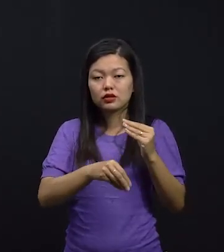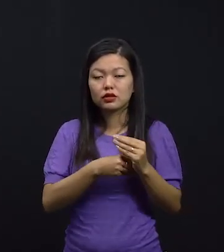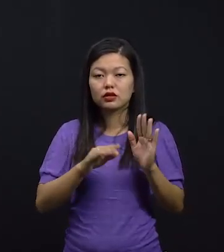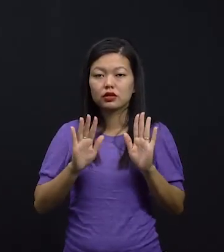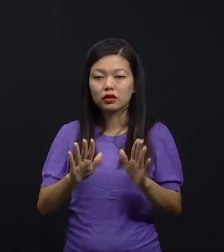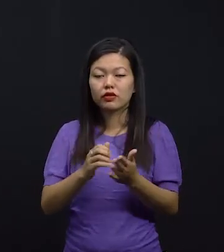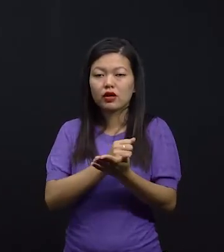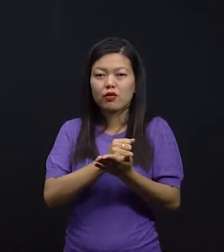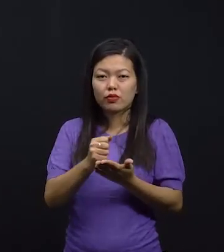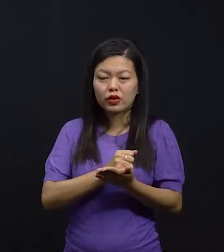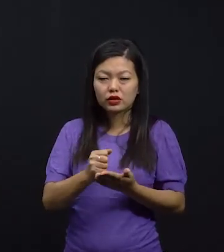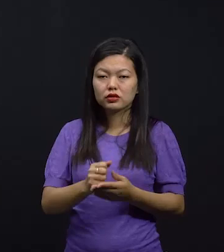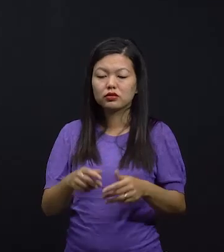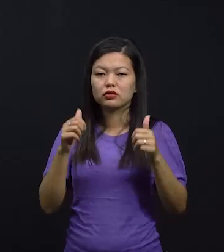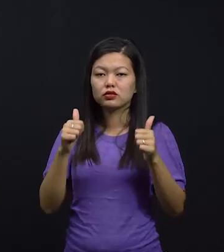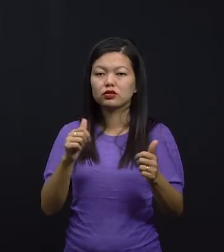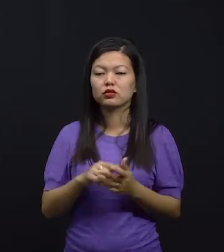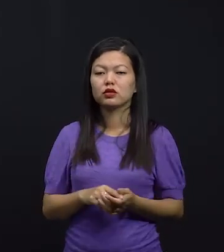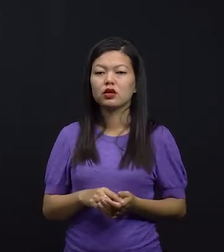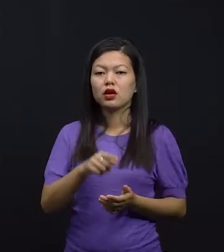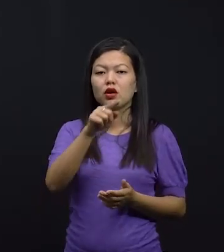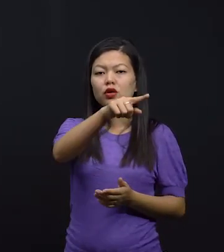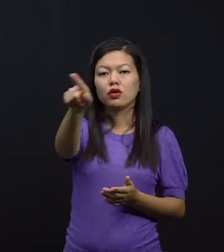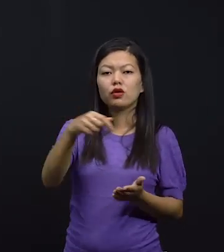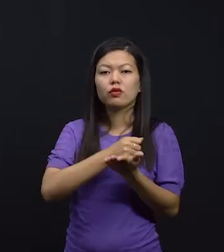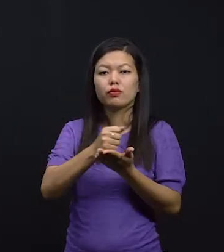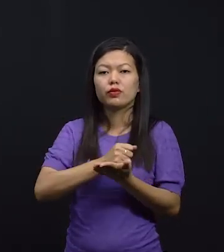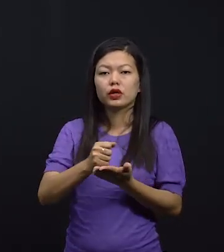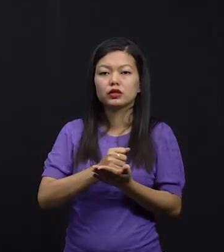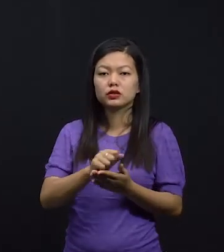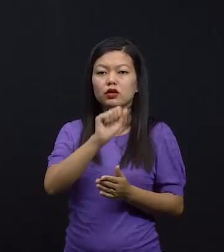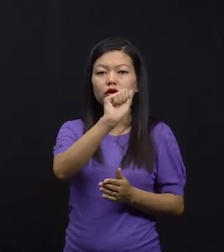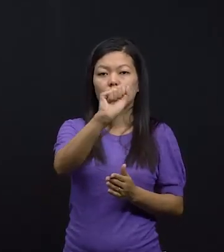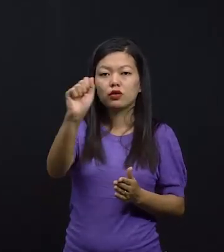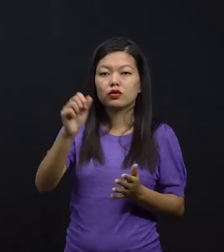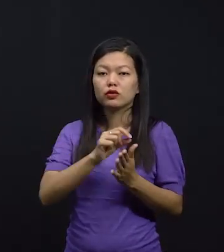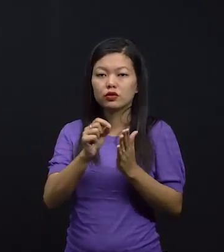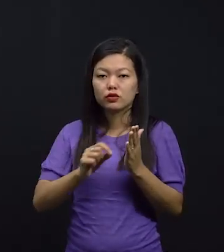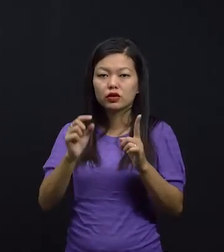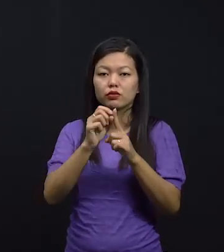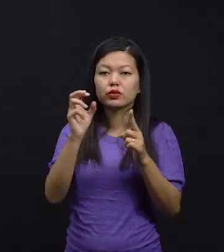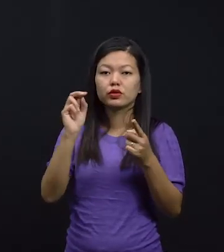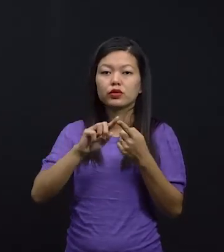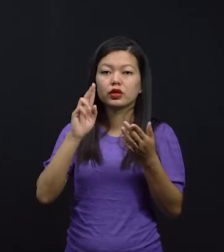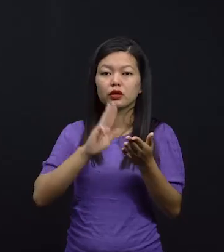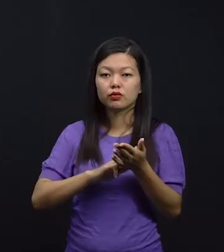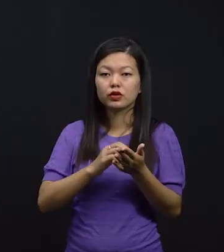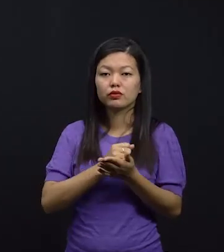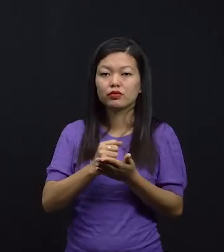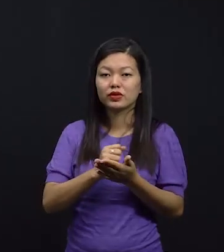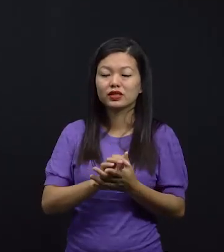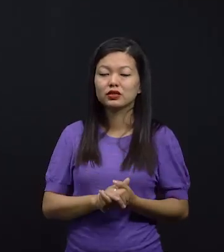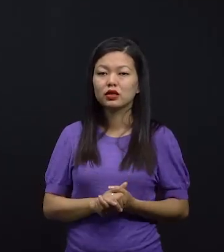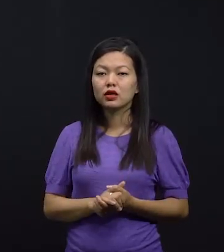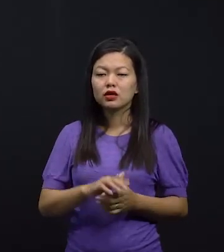practice. Try writing a poem for a day. Maybe you will even need a week to change it again and again. We make a lot of editings,